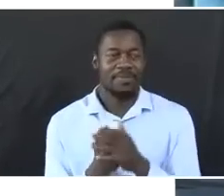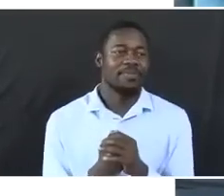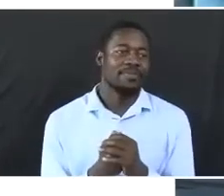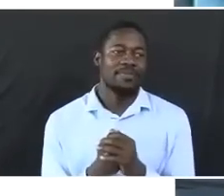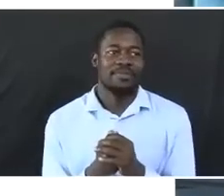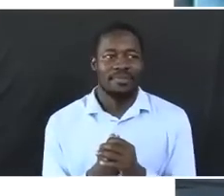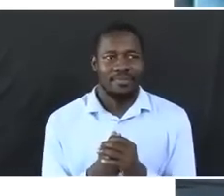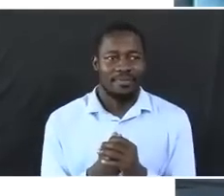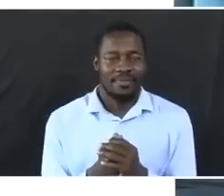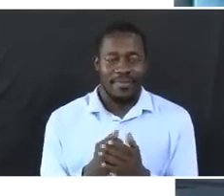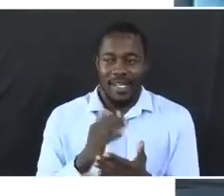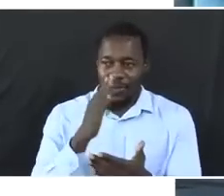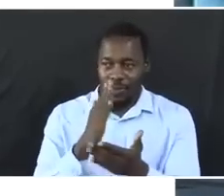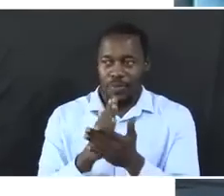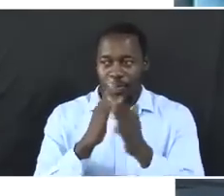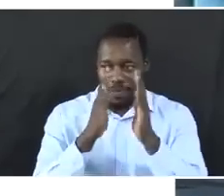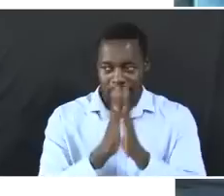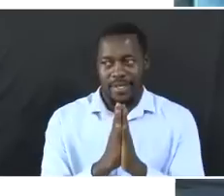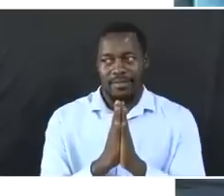Only true converts.